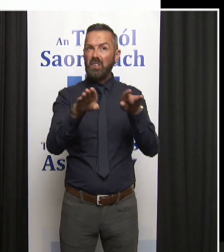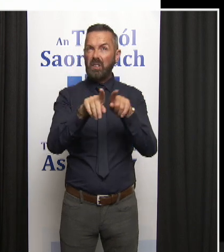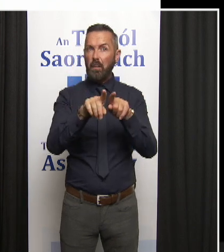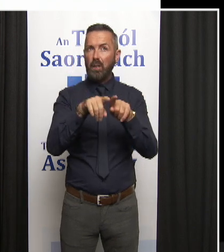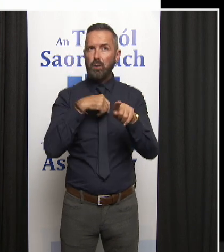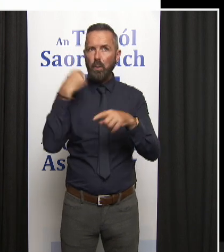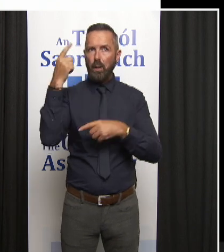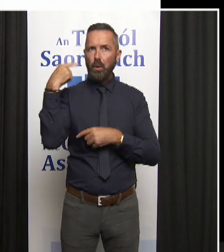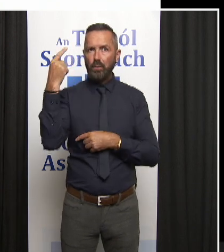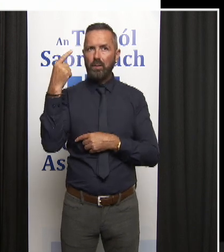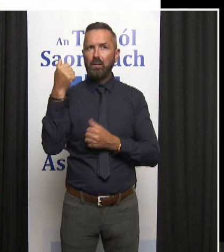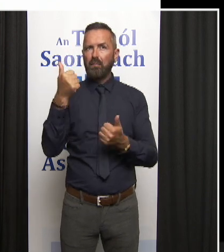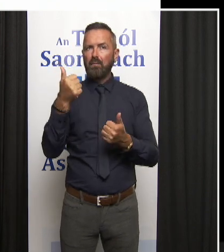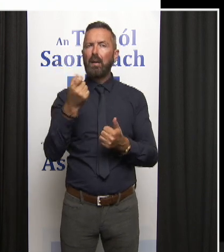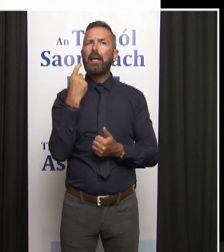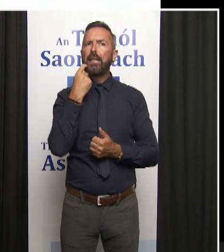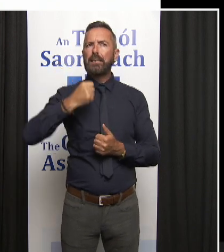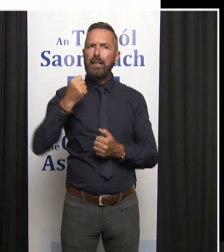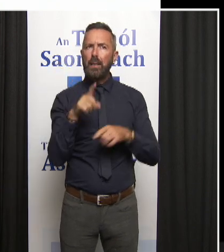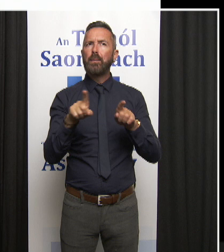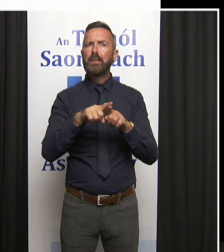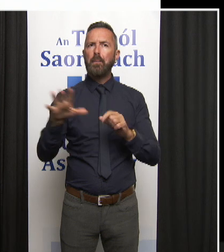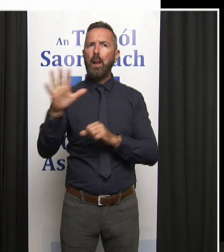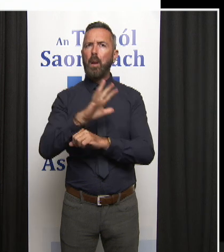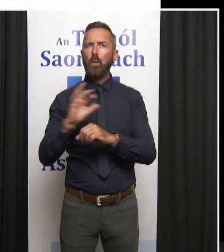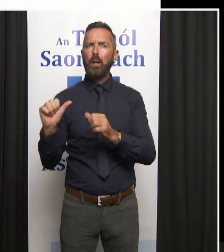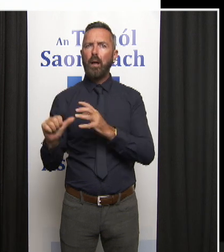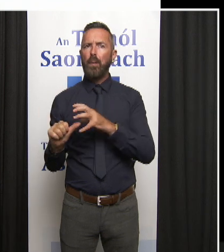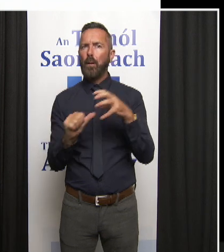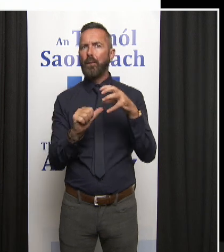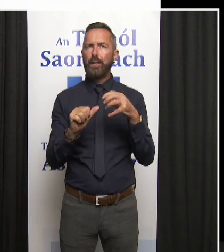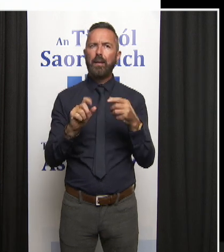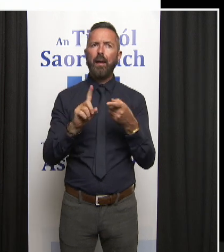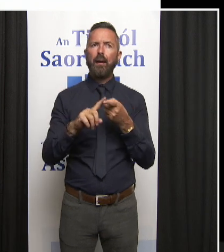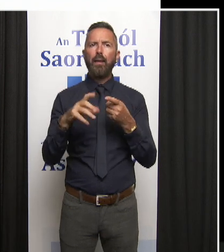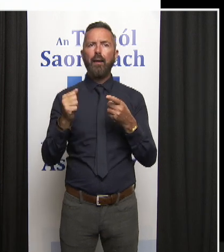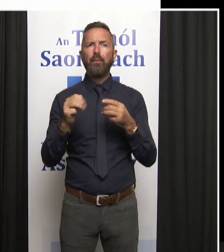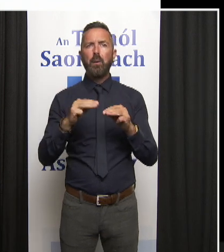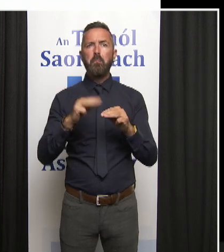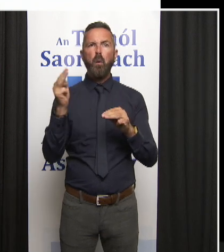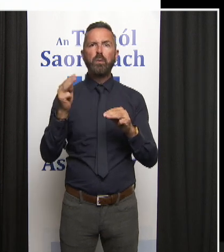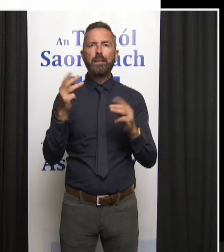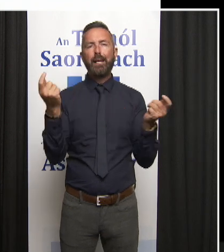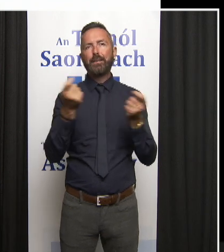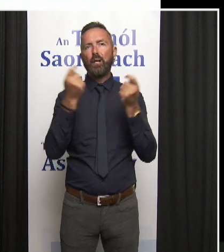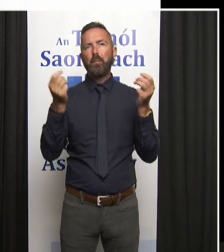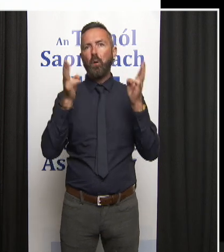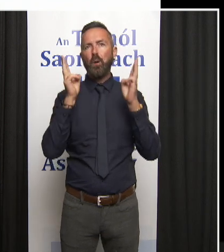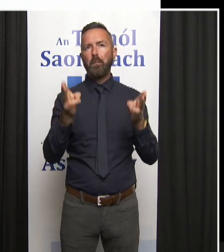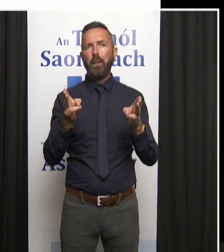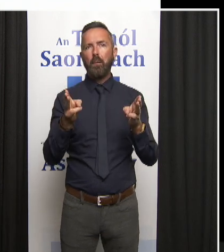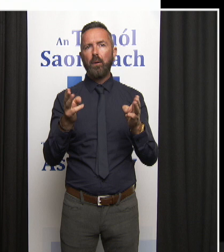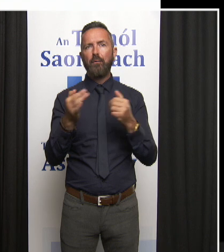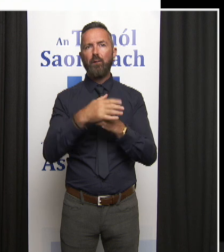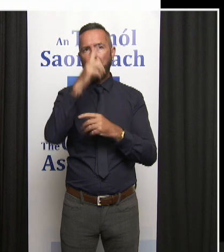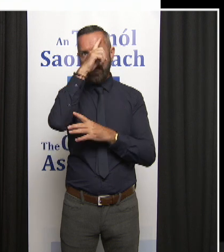and that was a bit better in the sense that you could keep the same local authorities, and we'd have mostly ceremonial powers as is, and chairing powers for the deputy